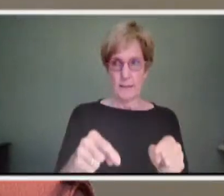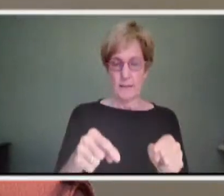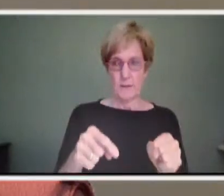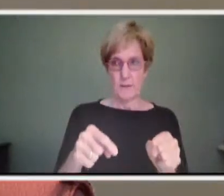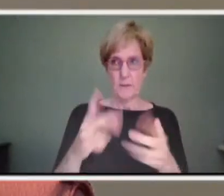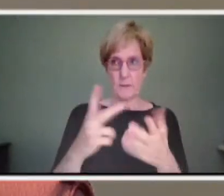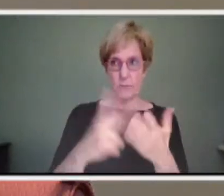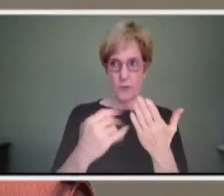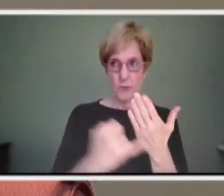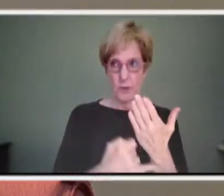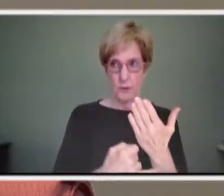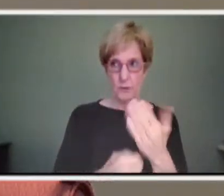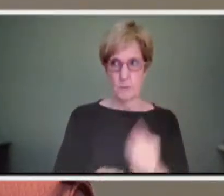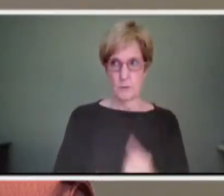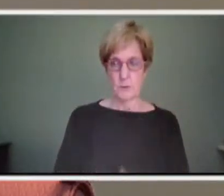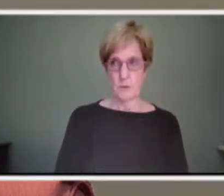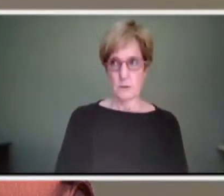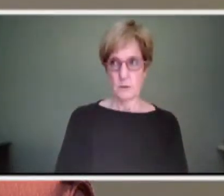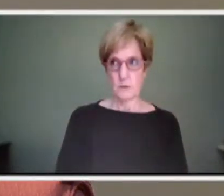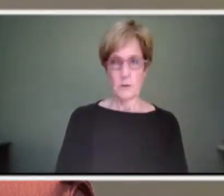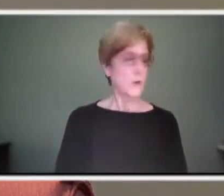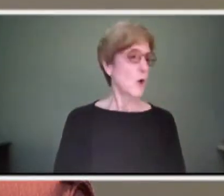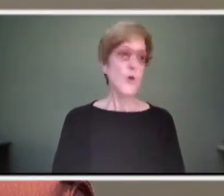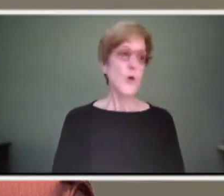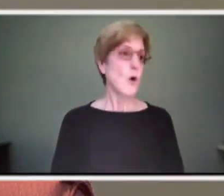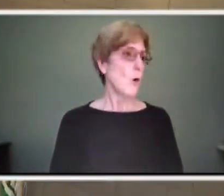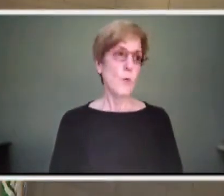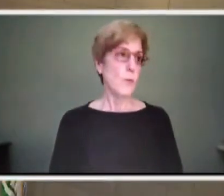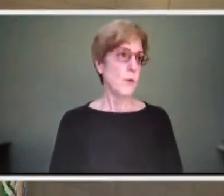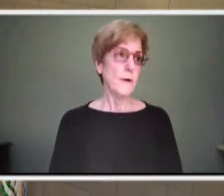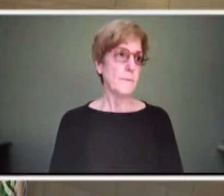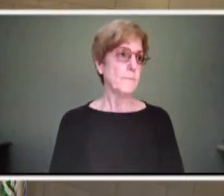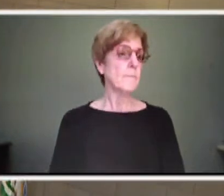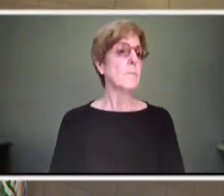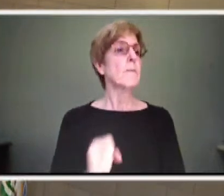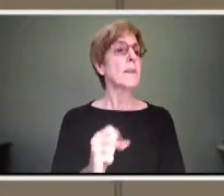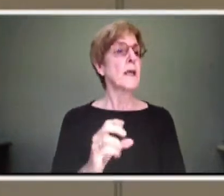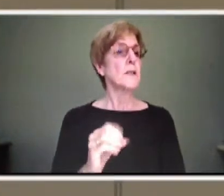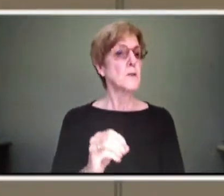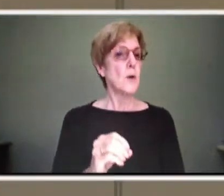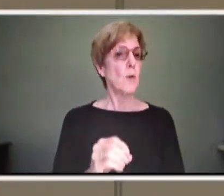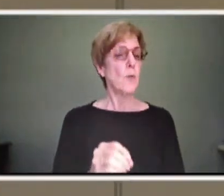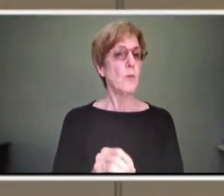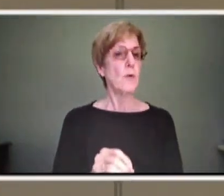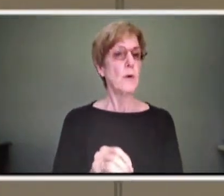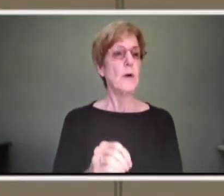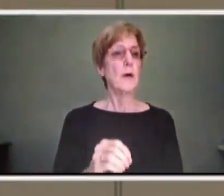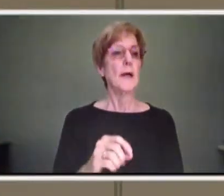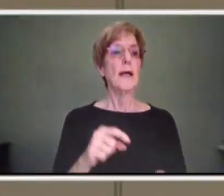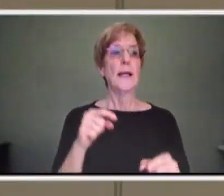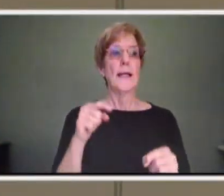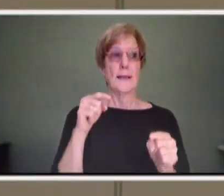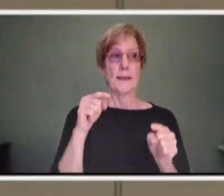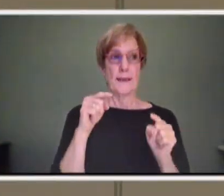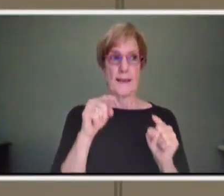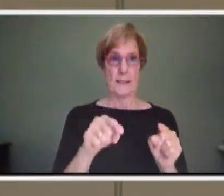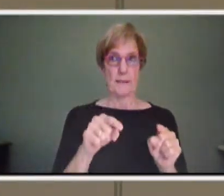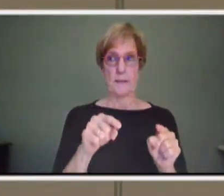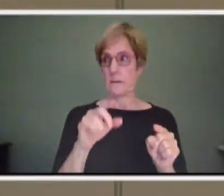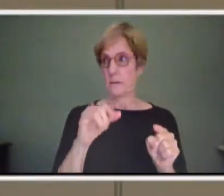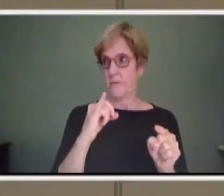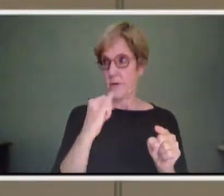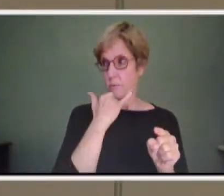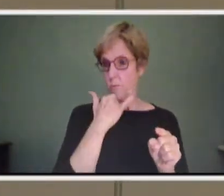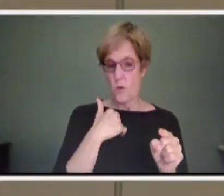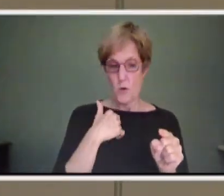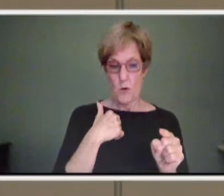project? No. So just, and Ms. Hagel-Gray, you can correct me if I'm wrong.